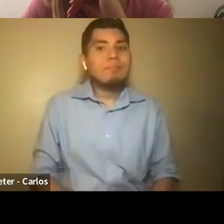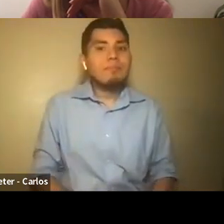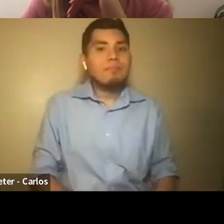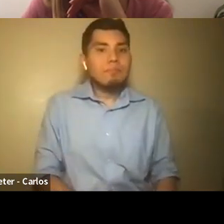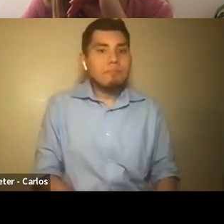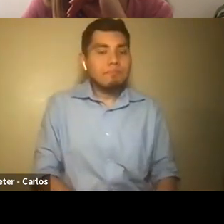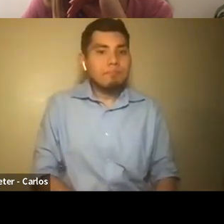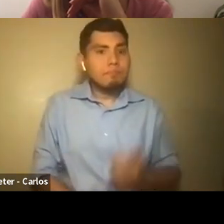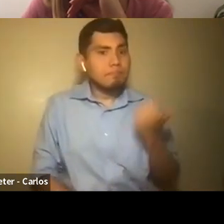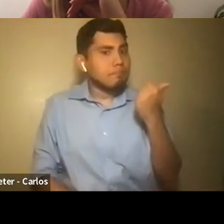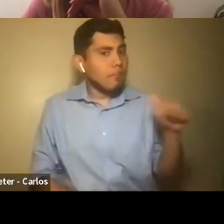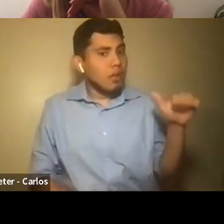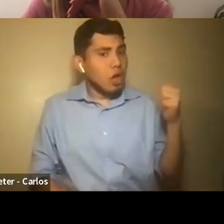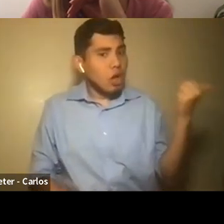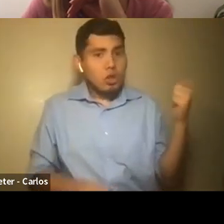Any other comments?